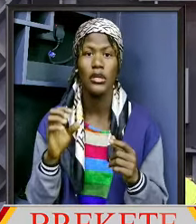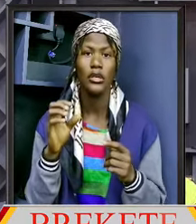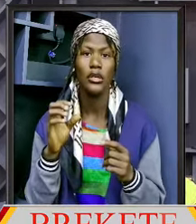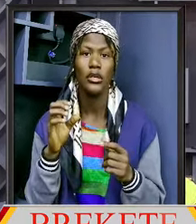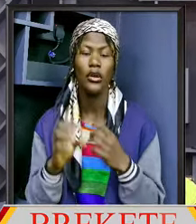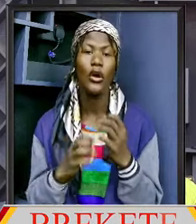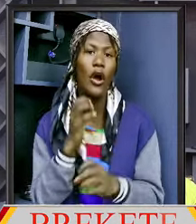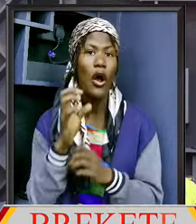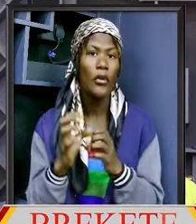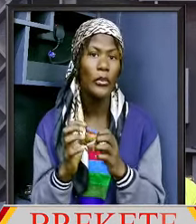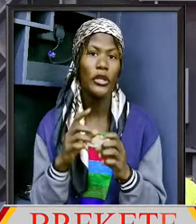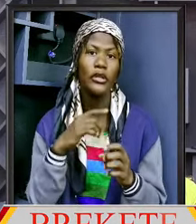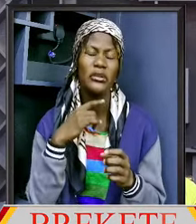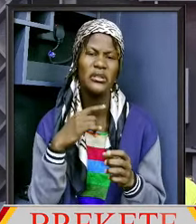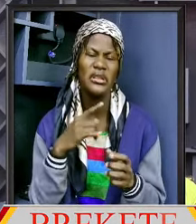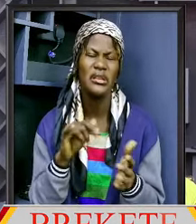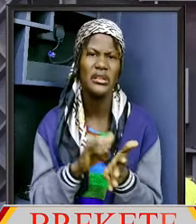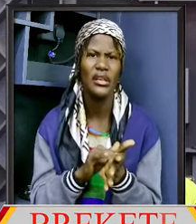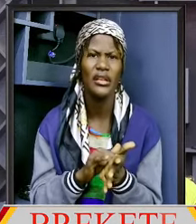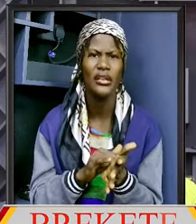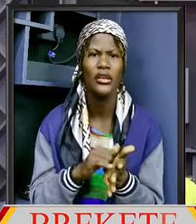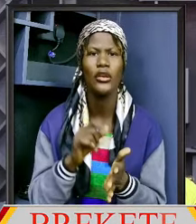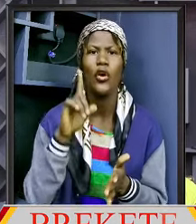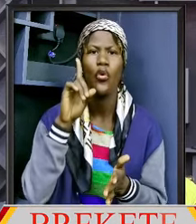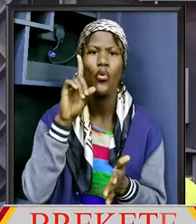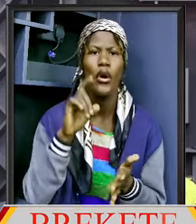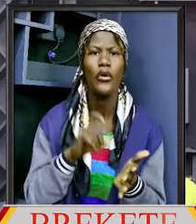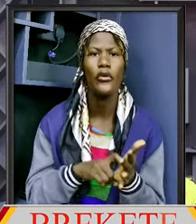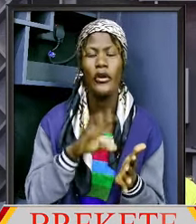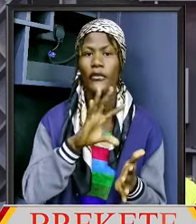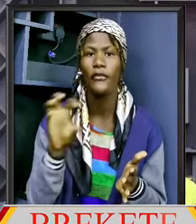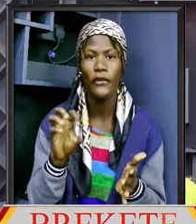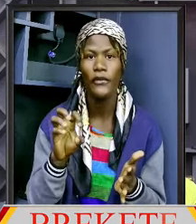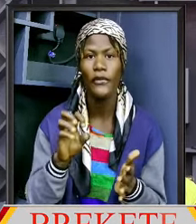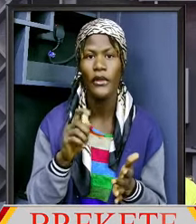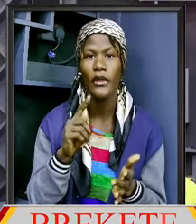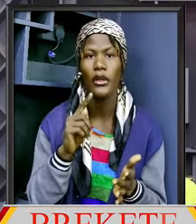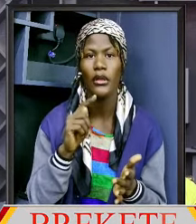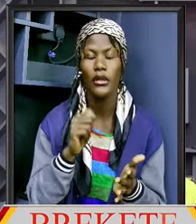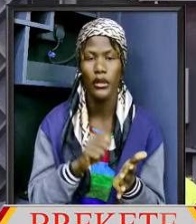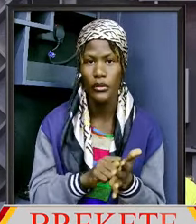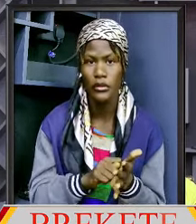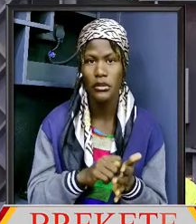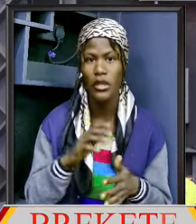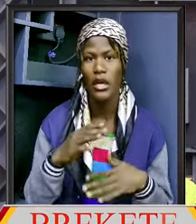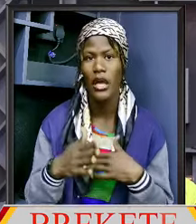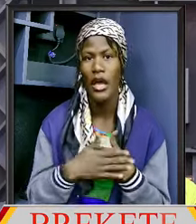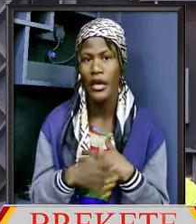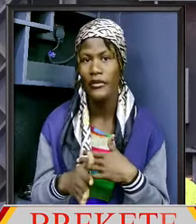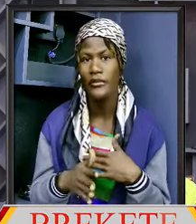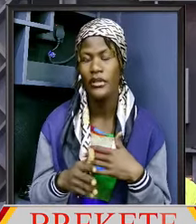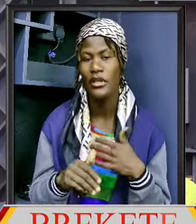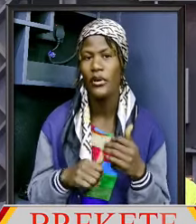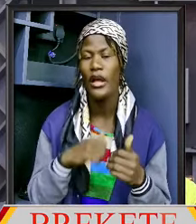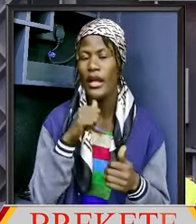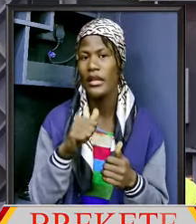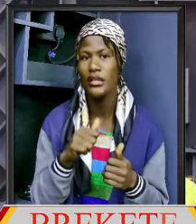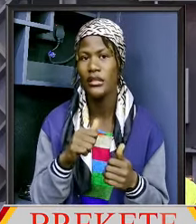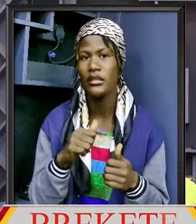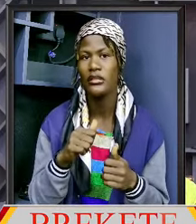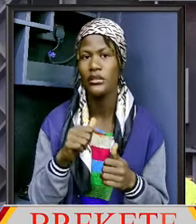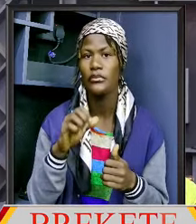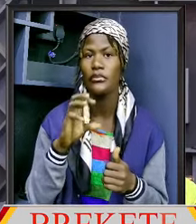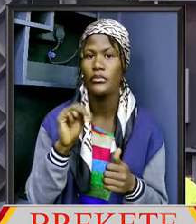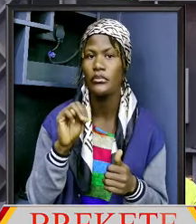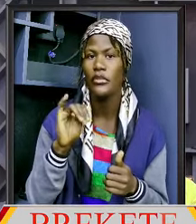150,000. After we intervened and sent him to Ministry of Labor, he has been compensated last week